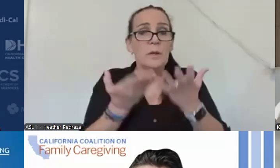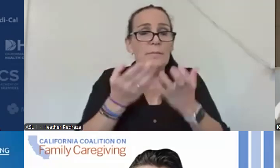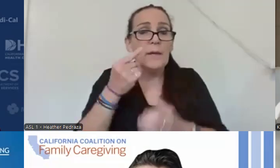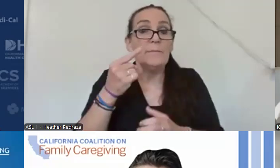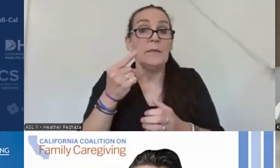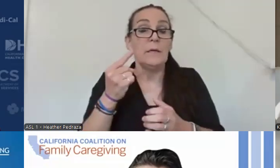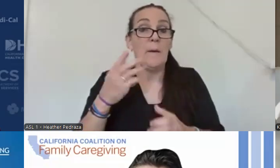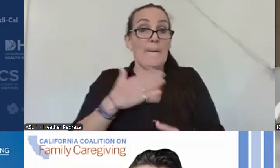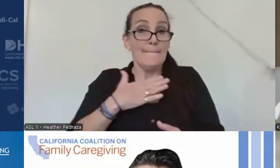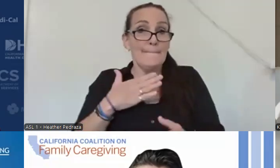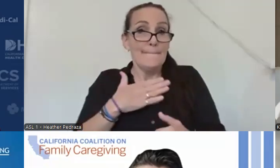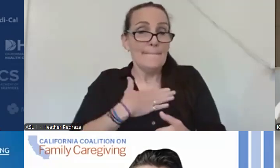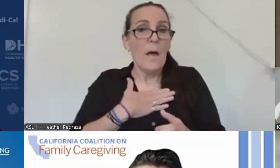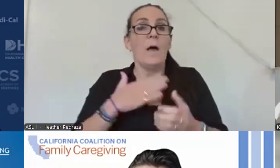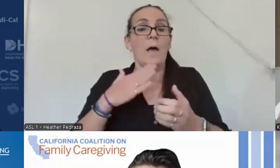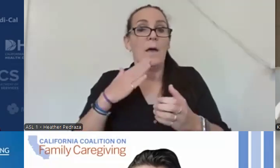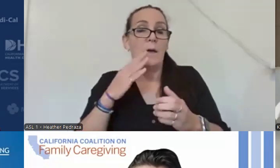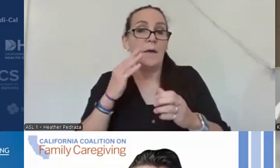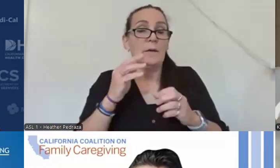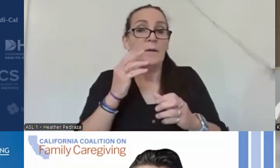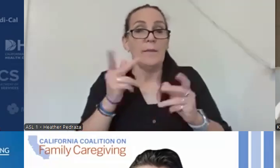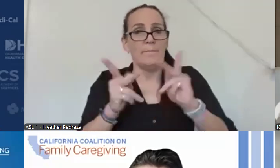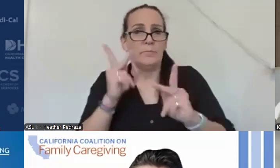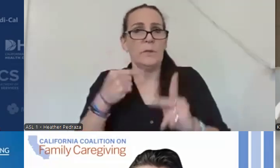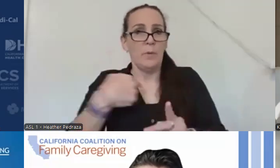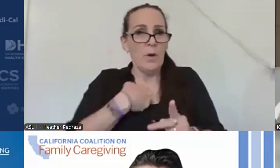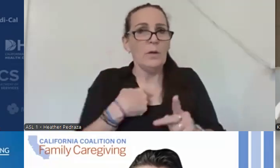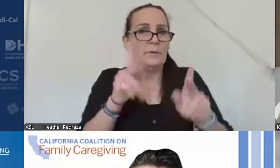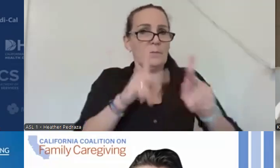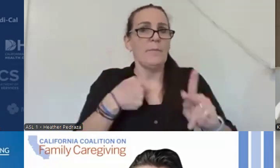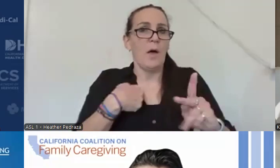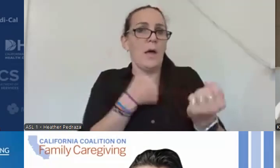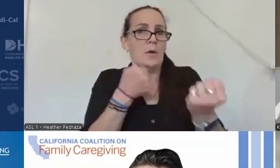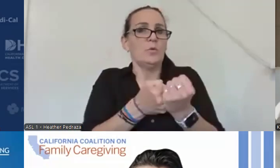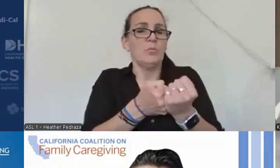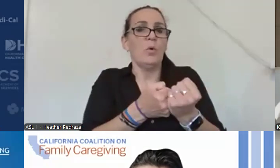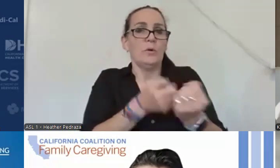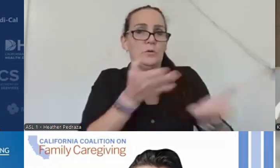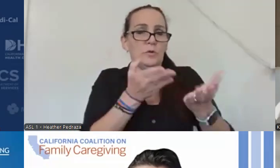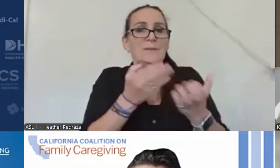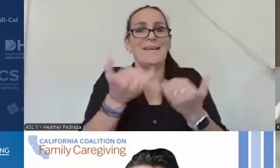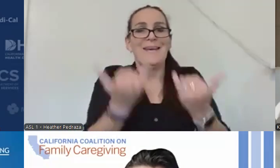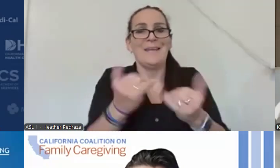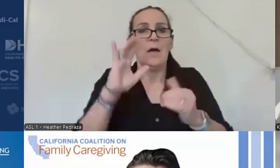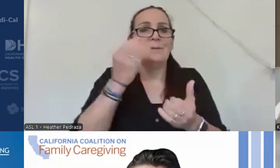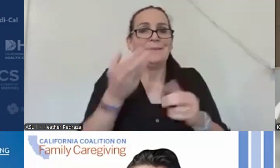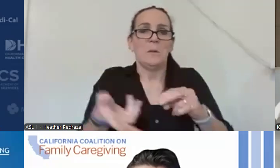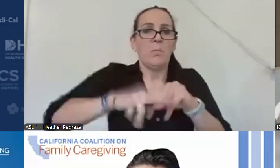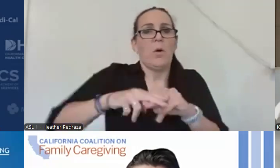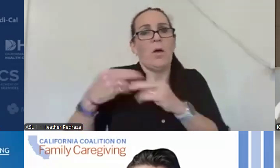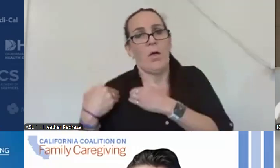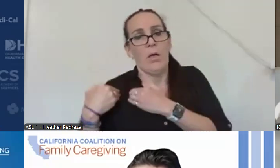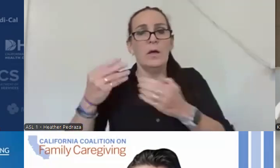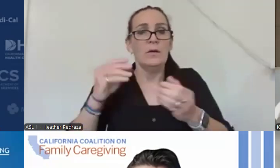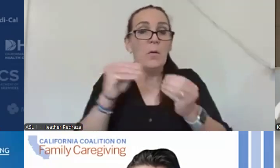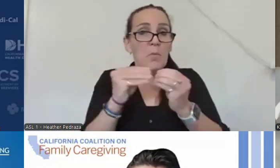I'm involved in on a daily basis, and now it sounds like even more work on providers who